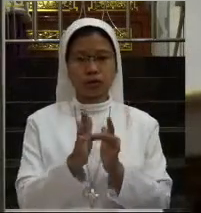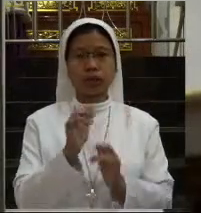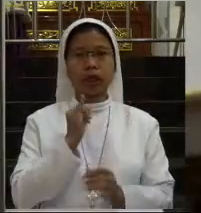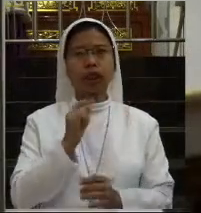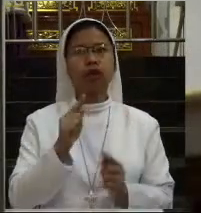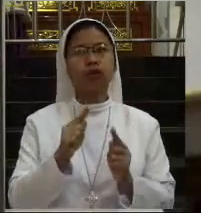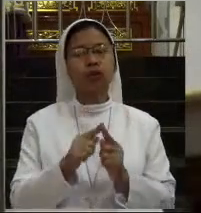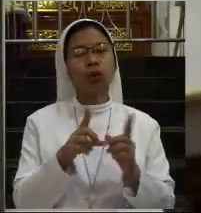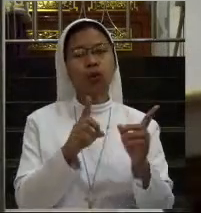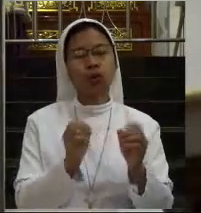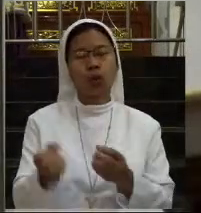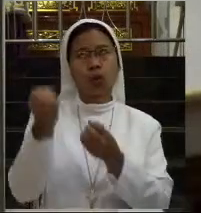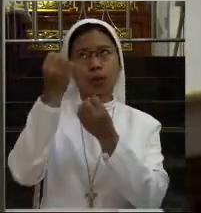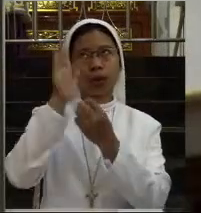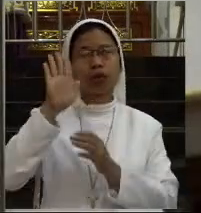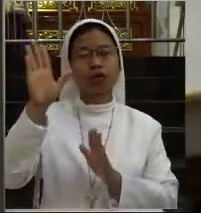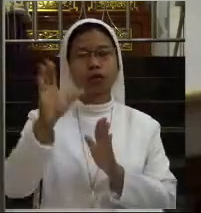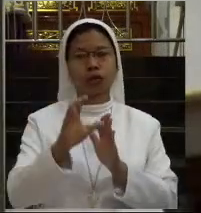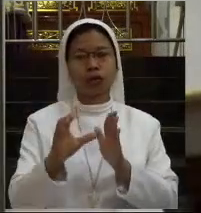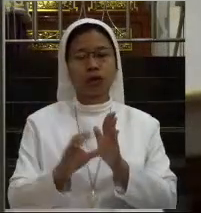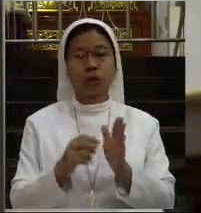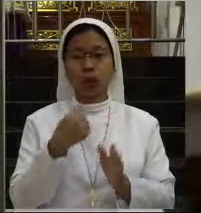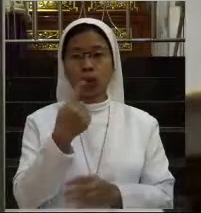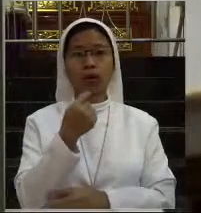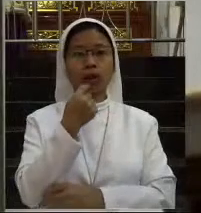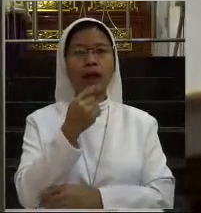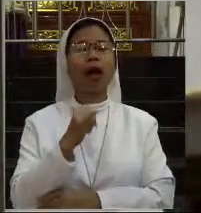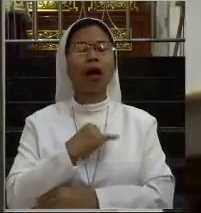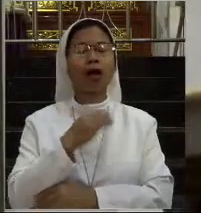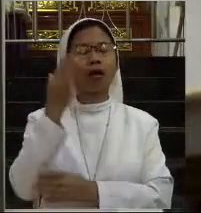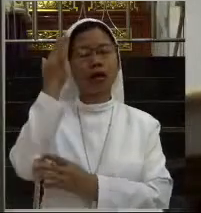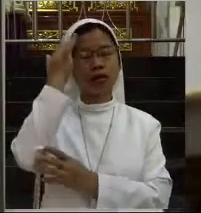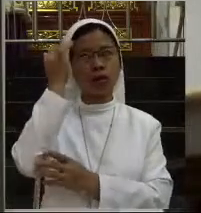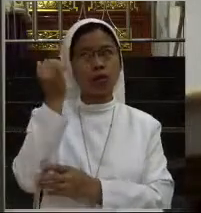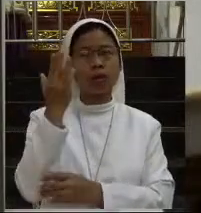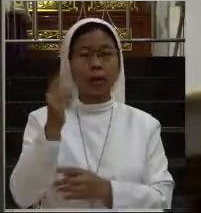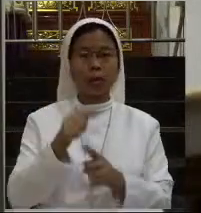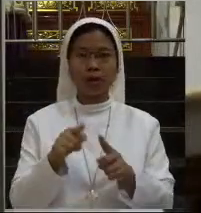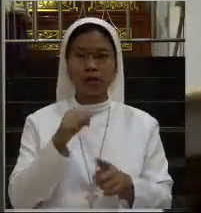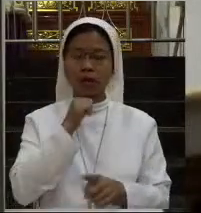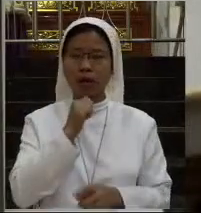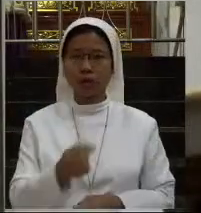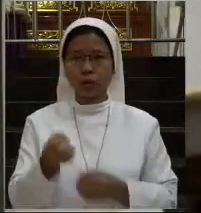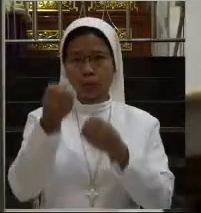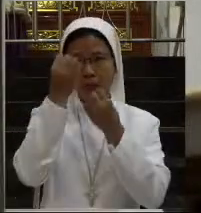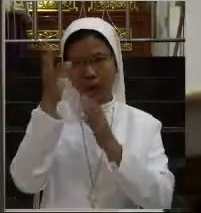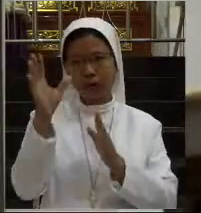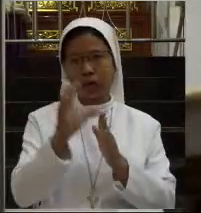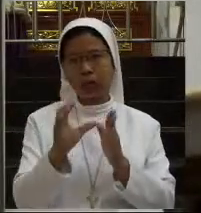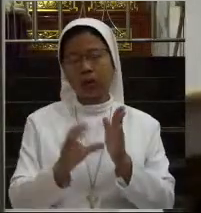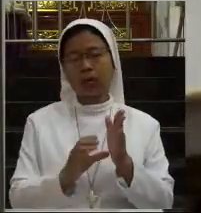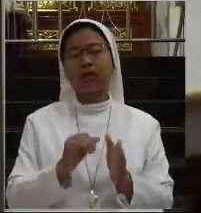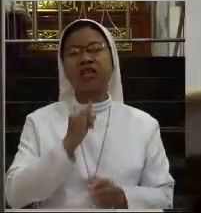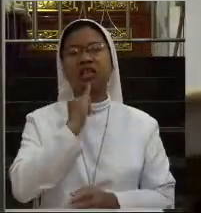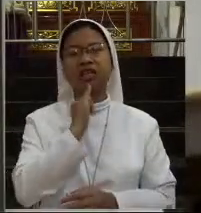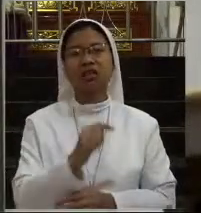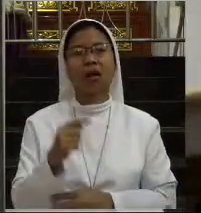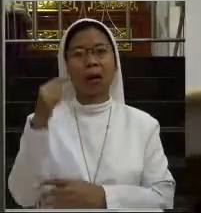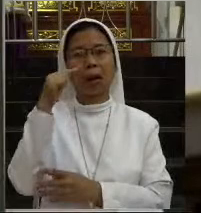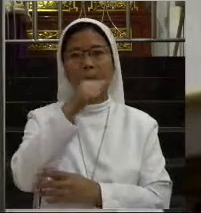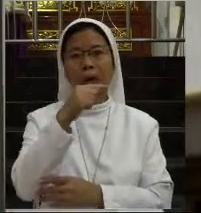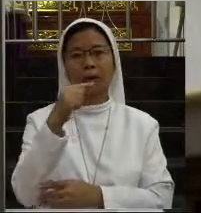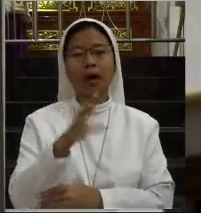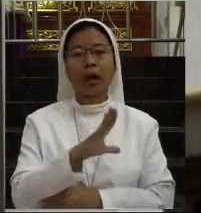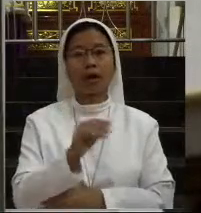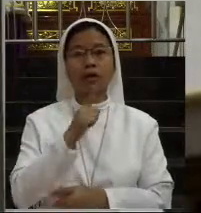commandments. Whoever says, I know Him, does not keep His commandments, is a liar, and